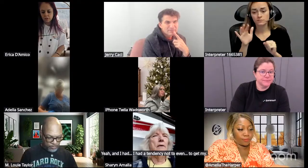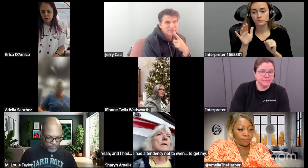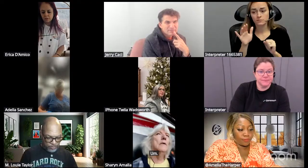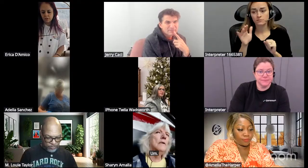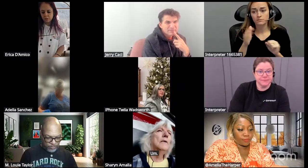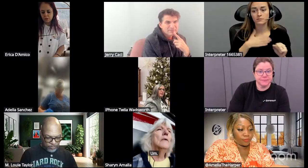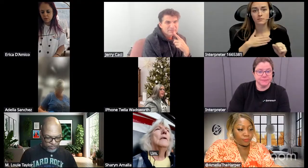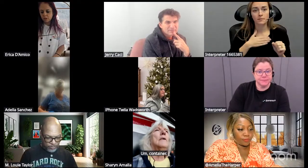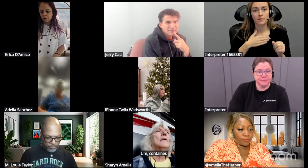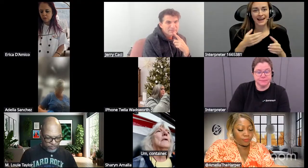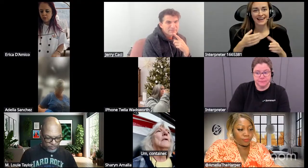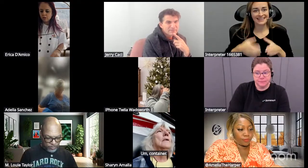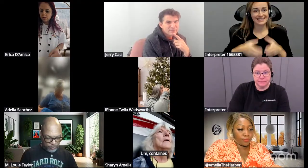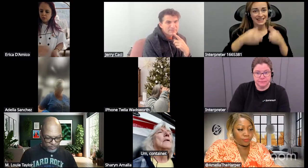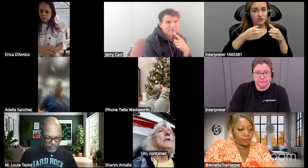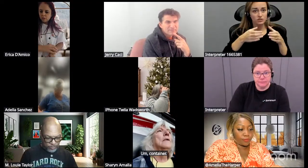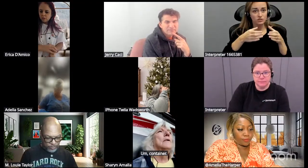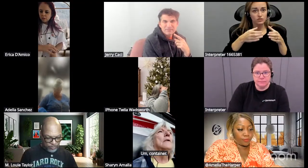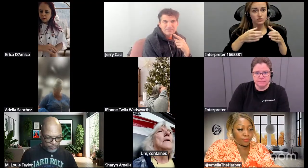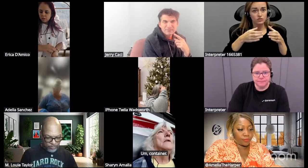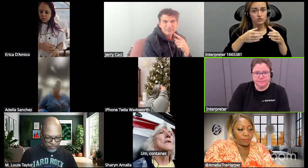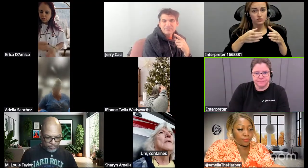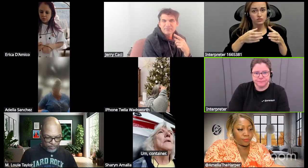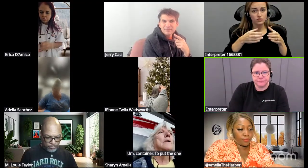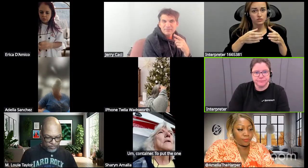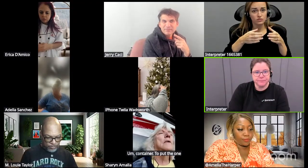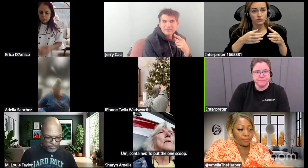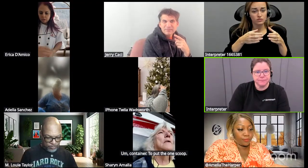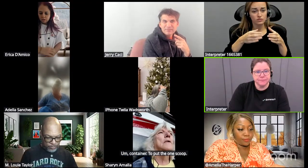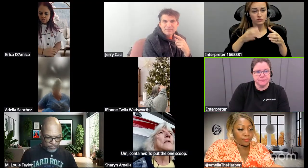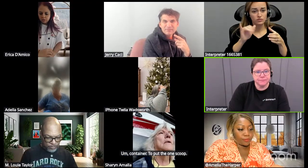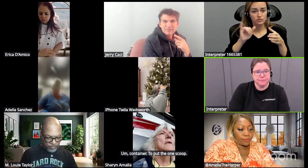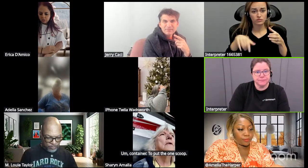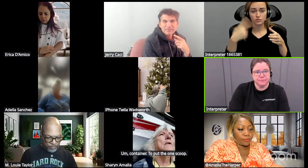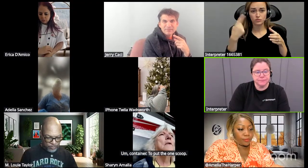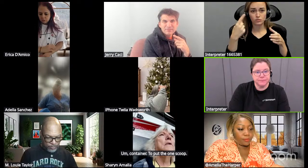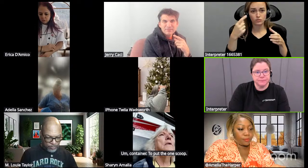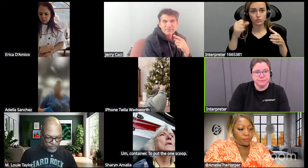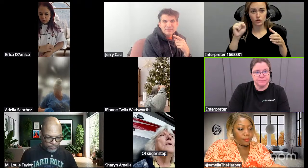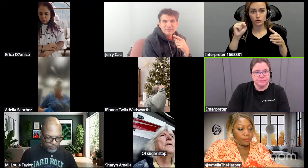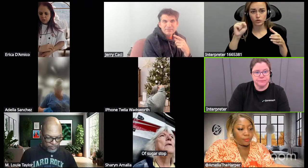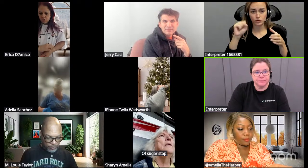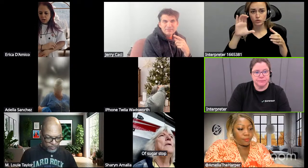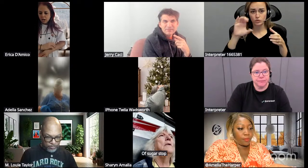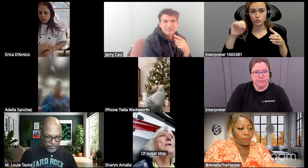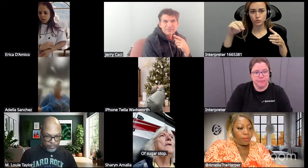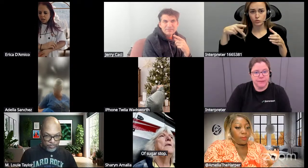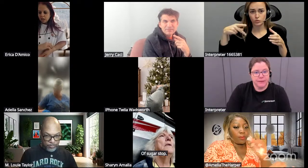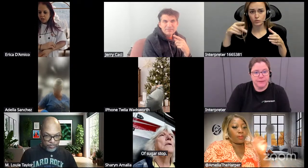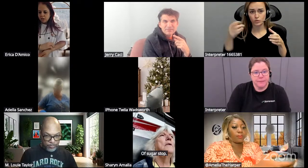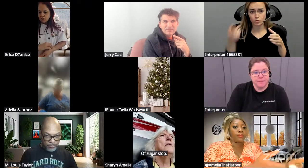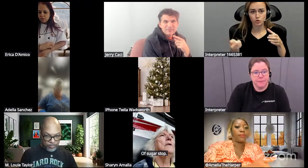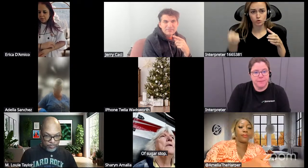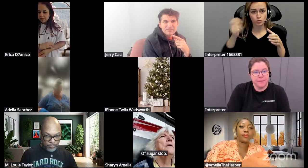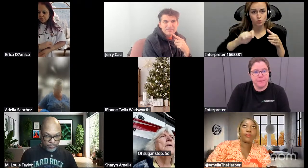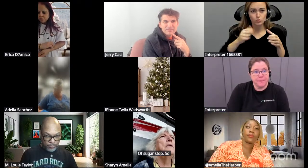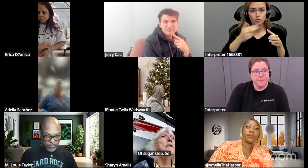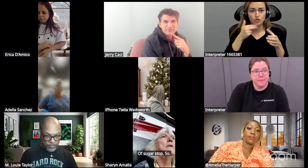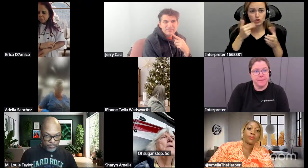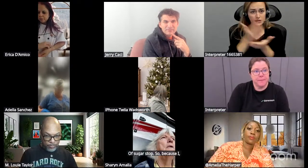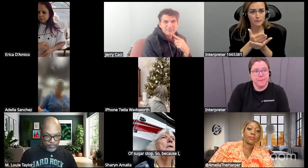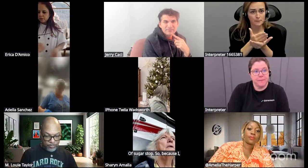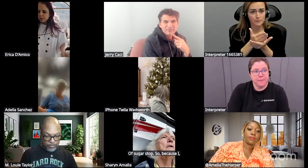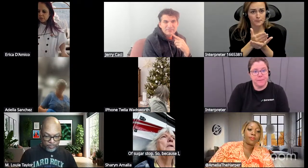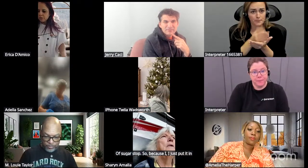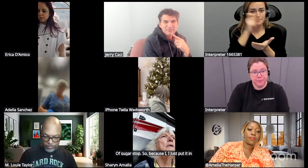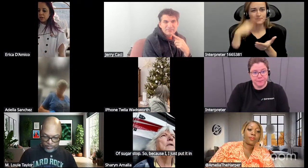container to put the 1 scoop of sugar stop. So, because I just put it in